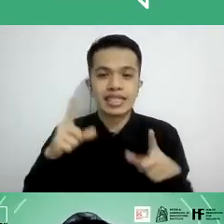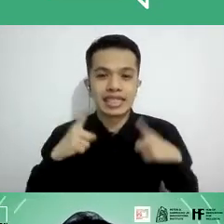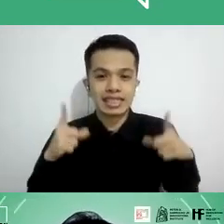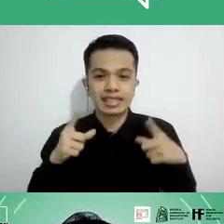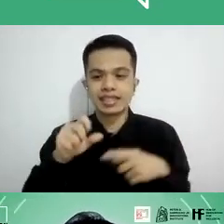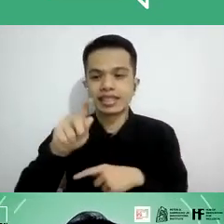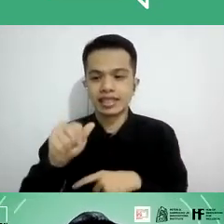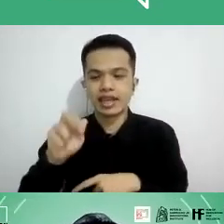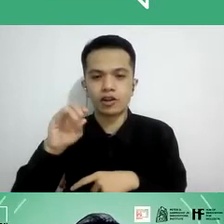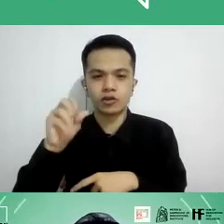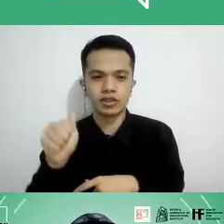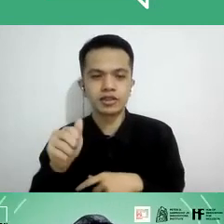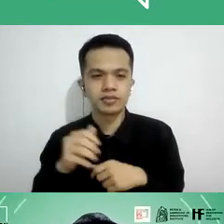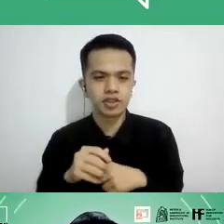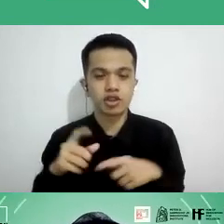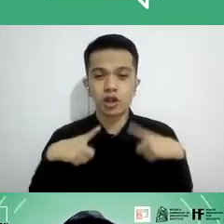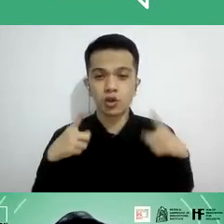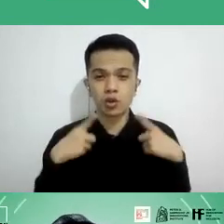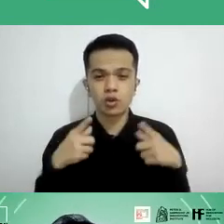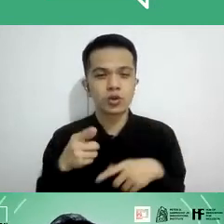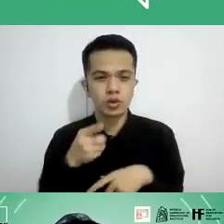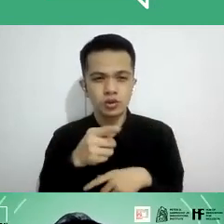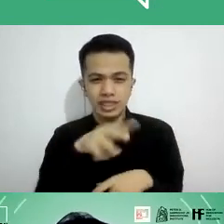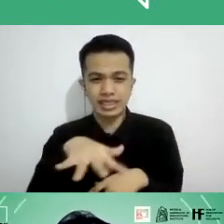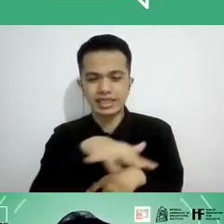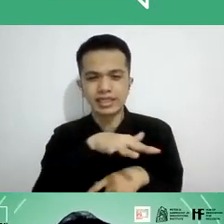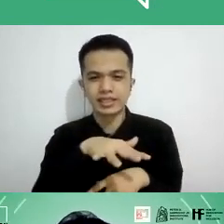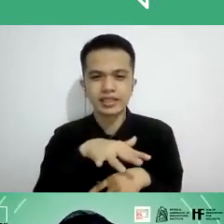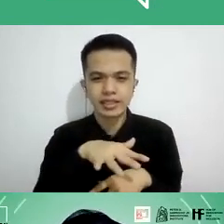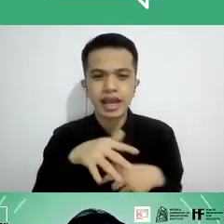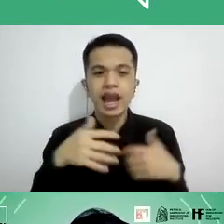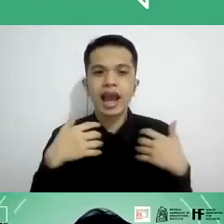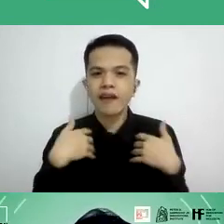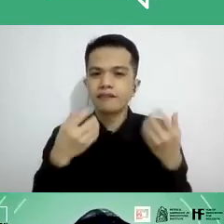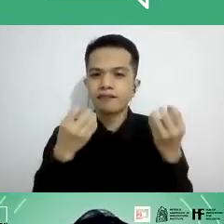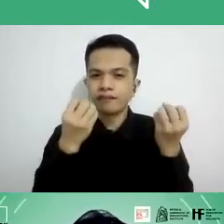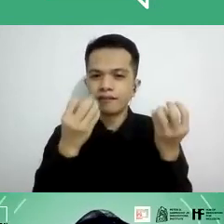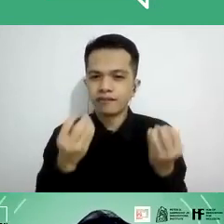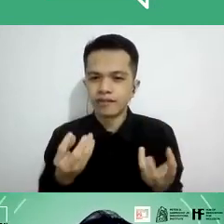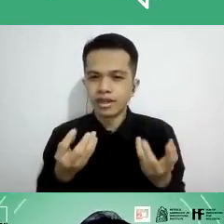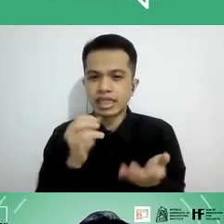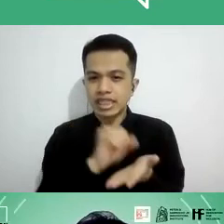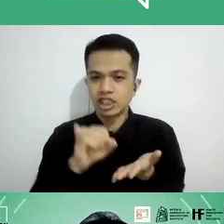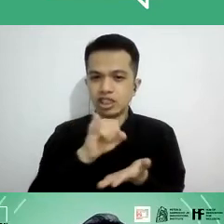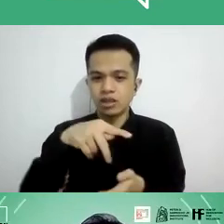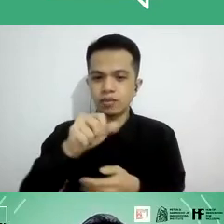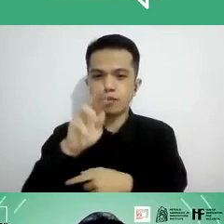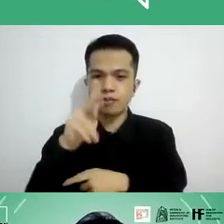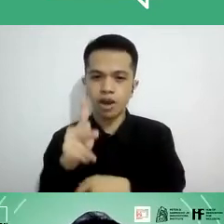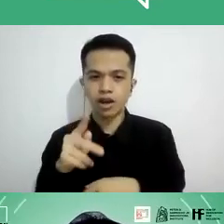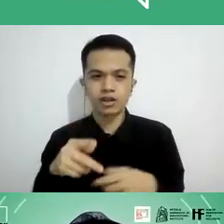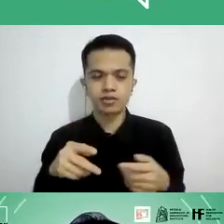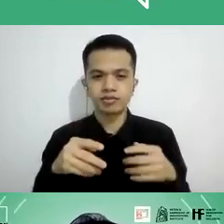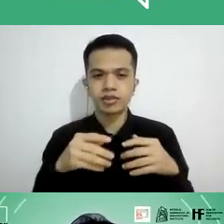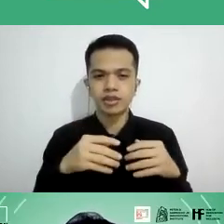So Laguna, or Santa Rosa, the area, is actually has a lot of industrial parks and industrial